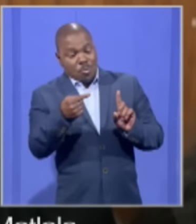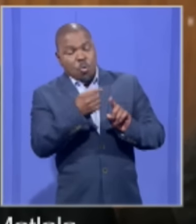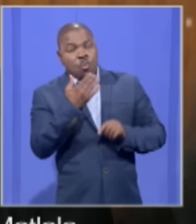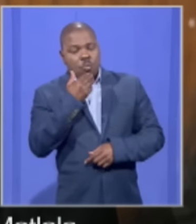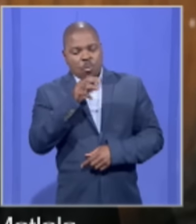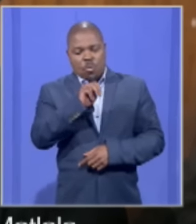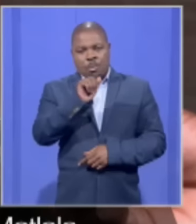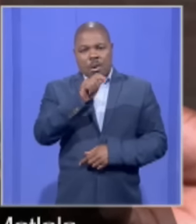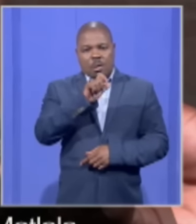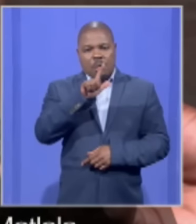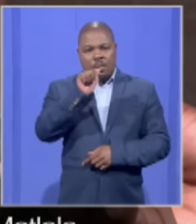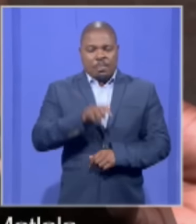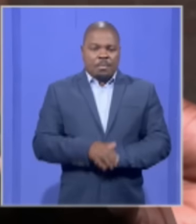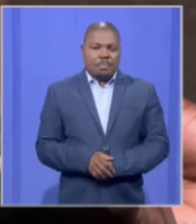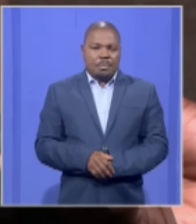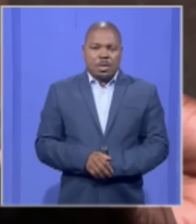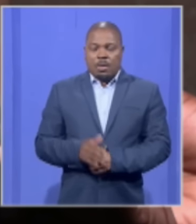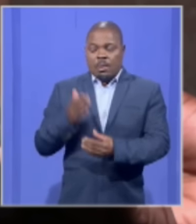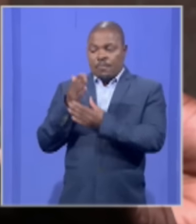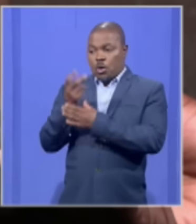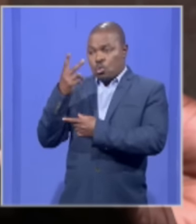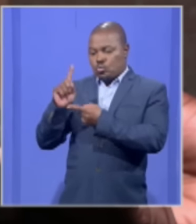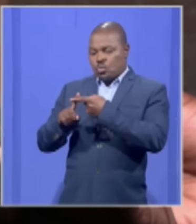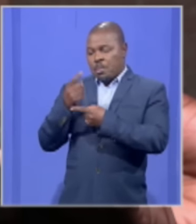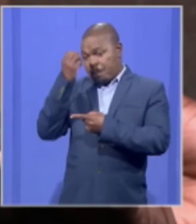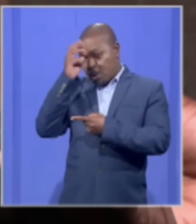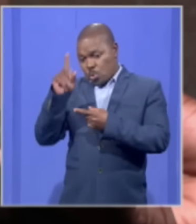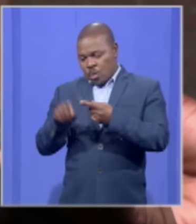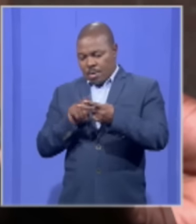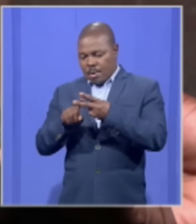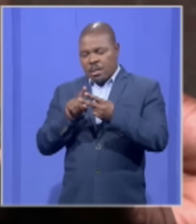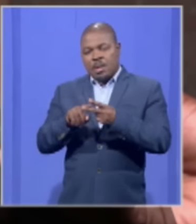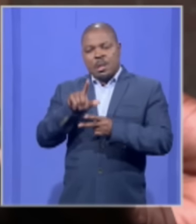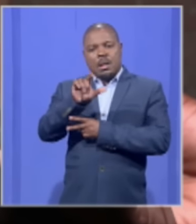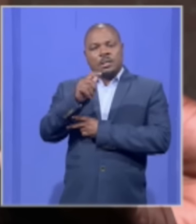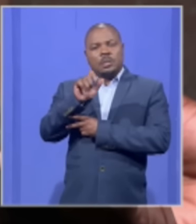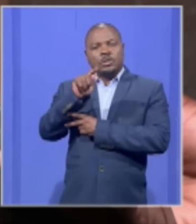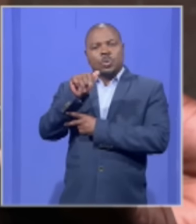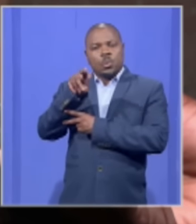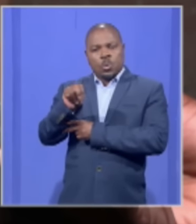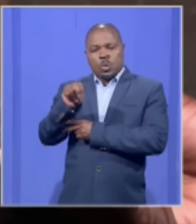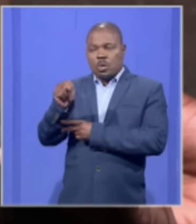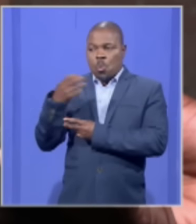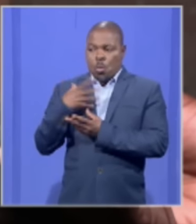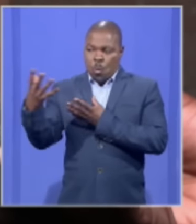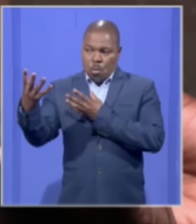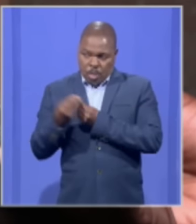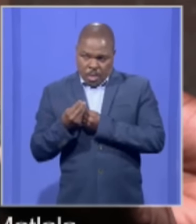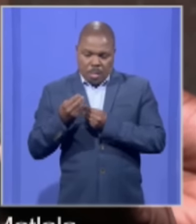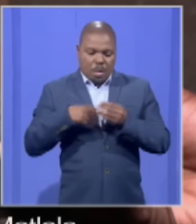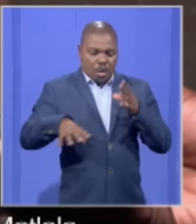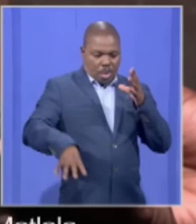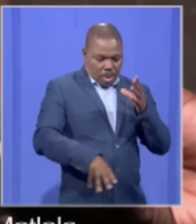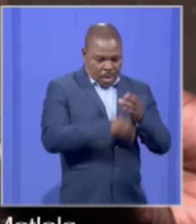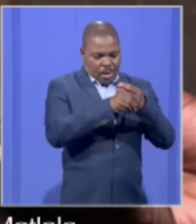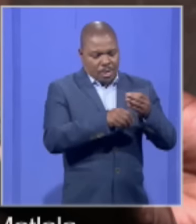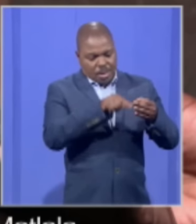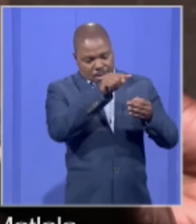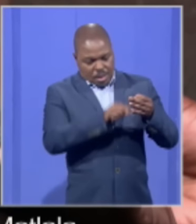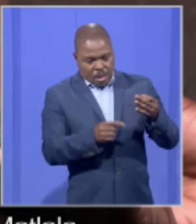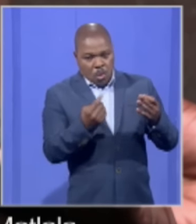are 2 dockets, one from Pretoria and another from Littleton, that we want to centralize together with this matter. So